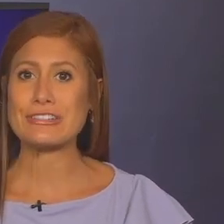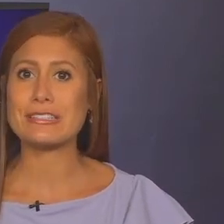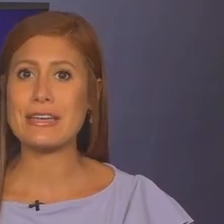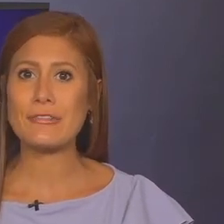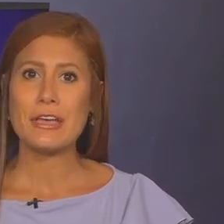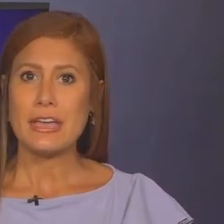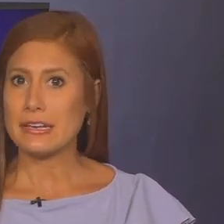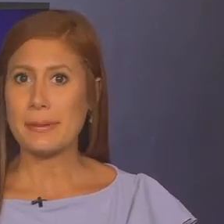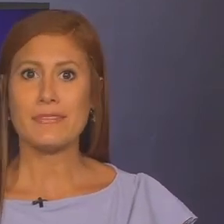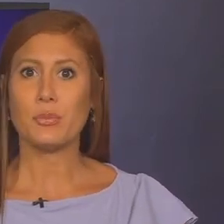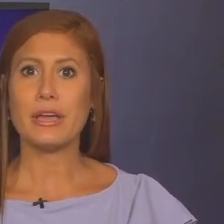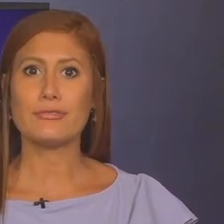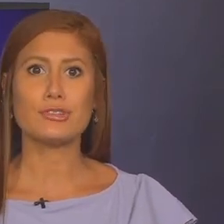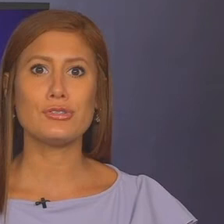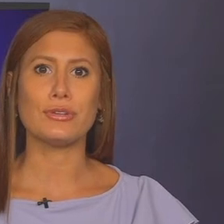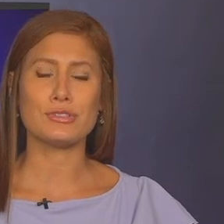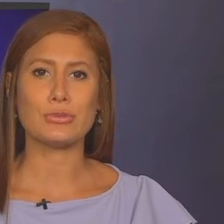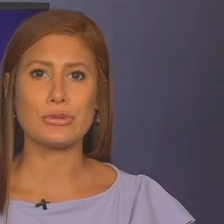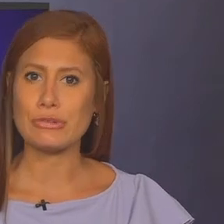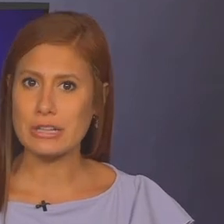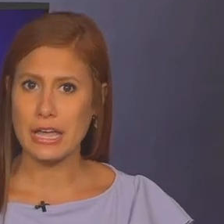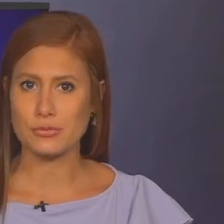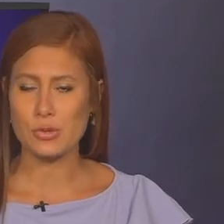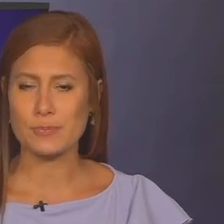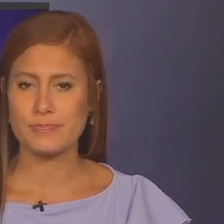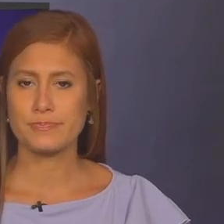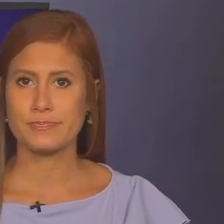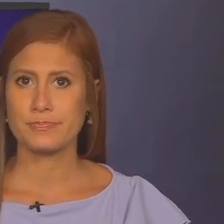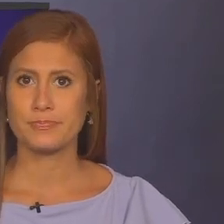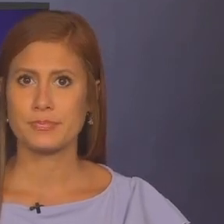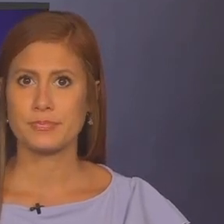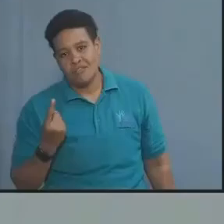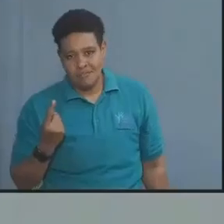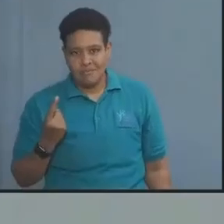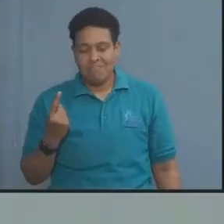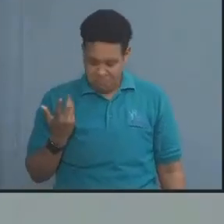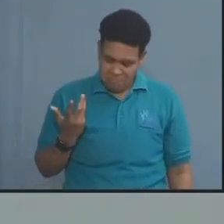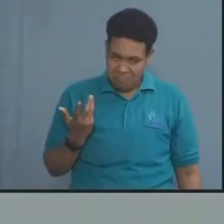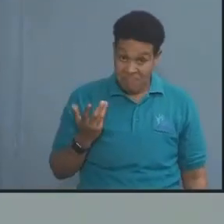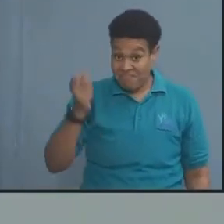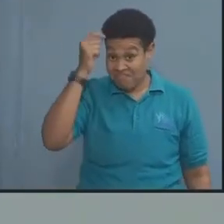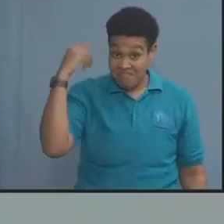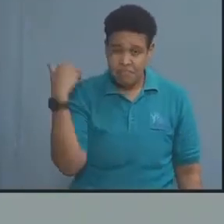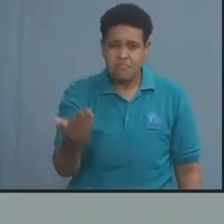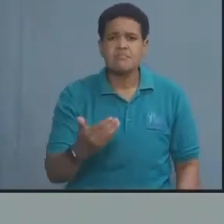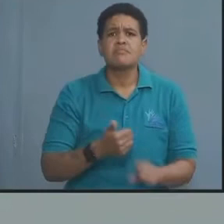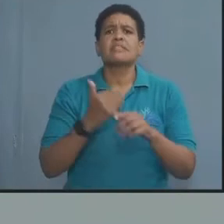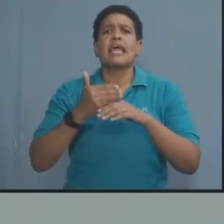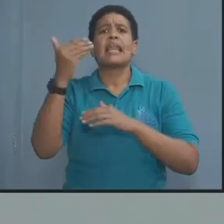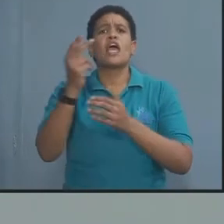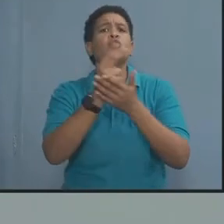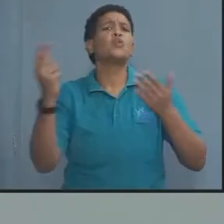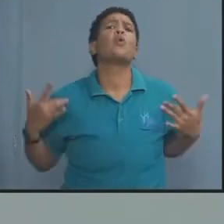population safe and to pave the way for students to return to the classroom. Over the course of the next two